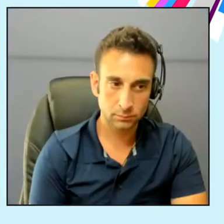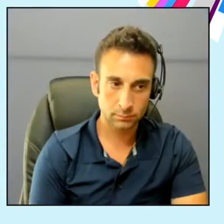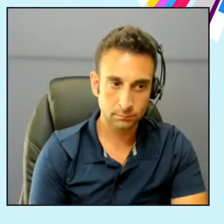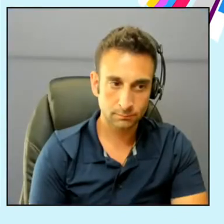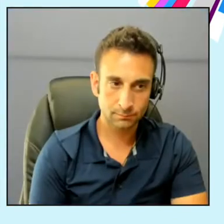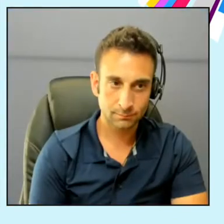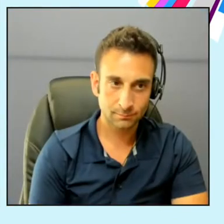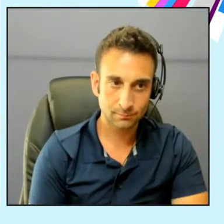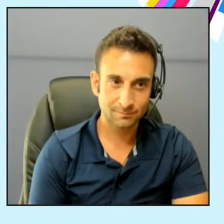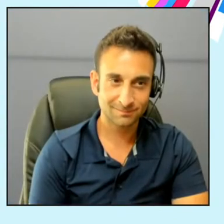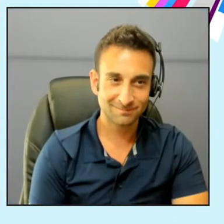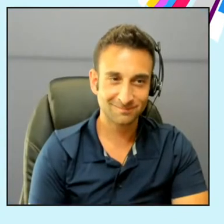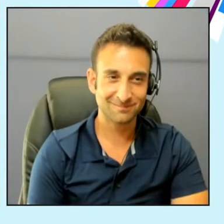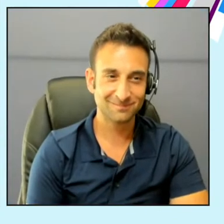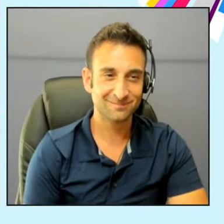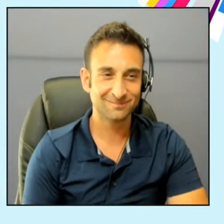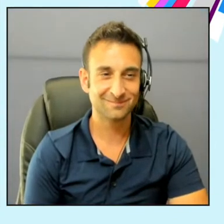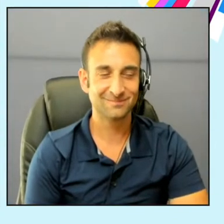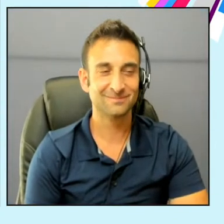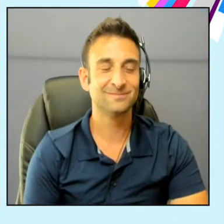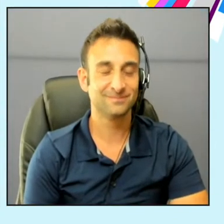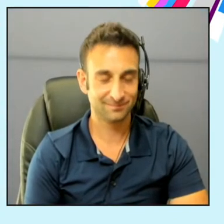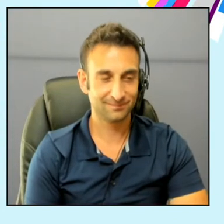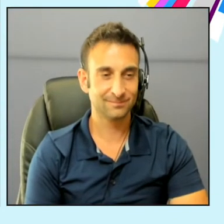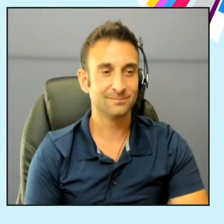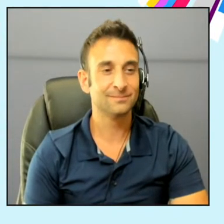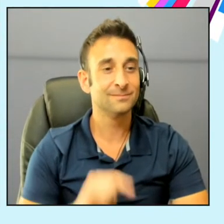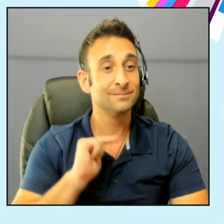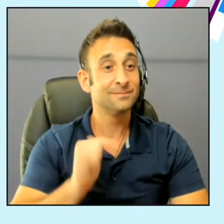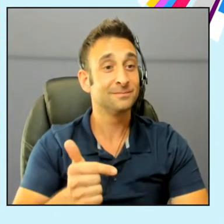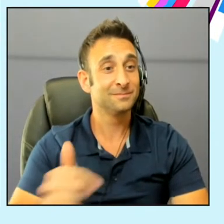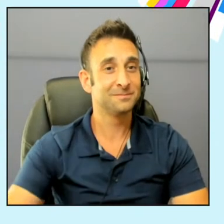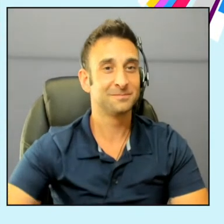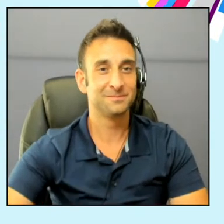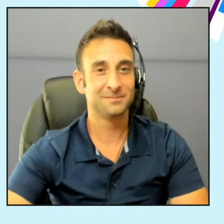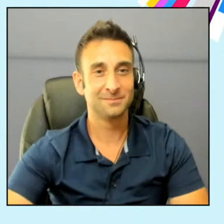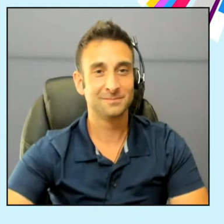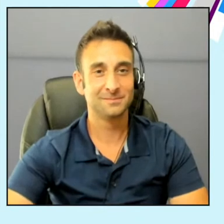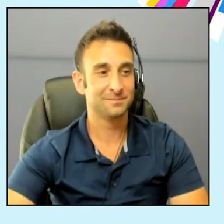Thank you, George. Gertotten, how about you?